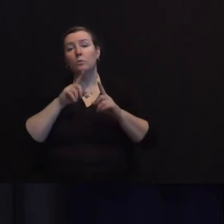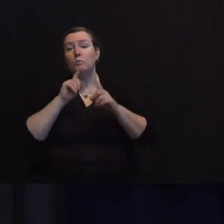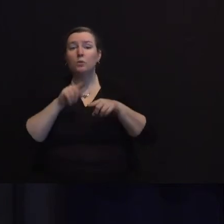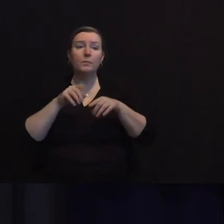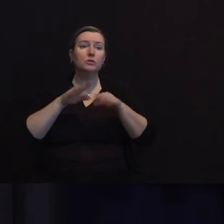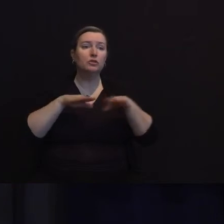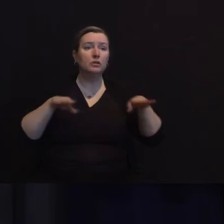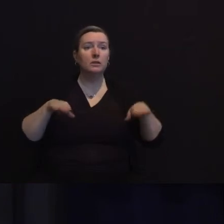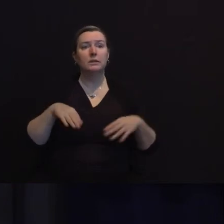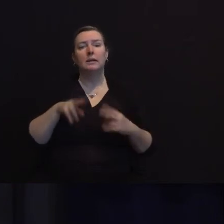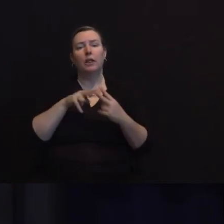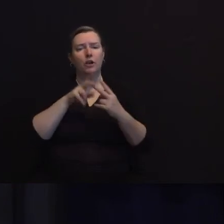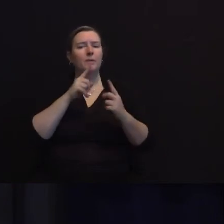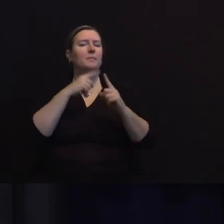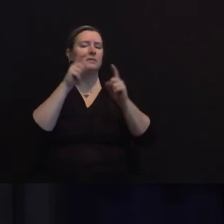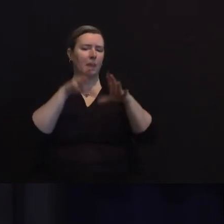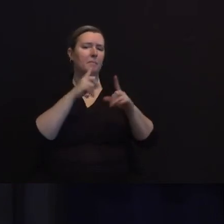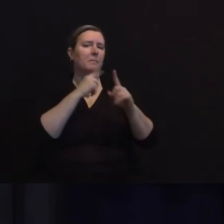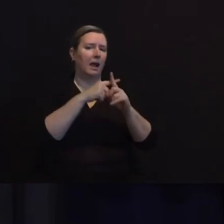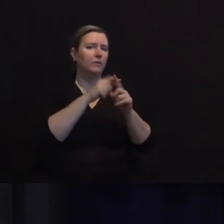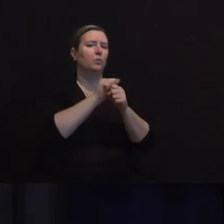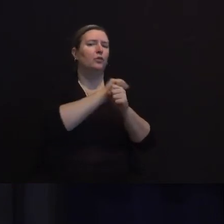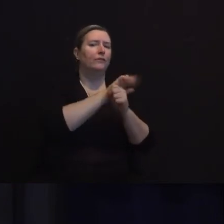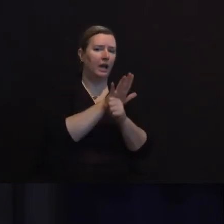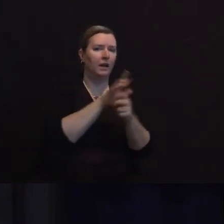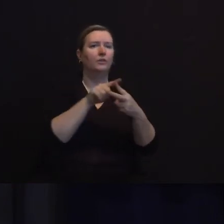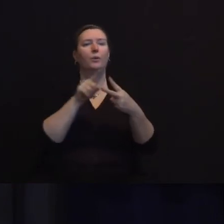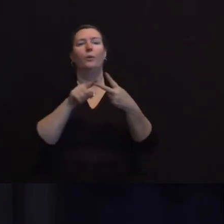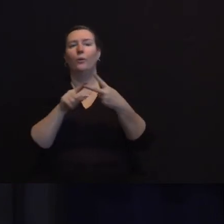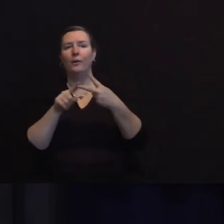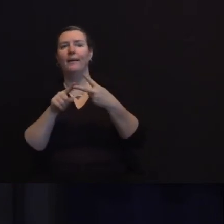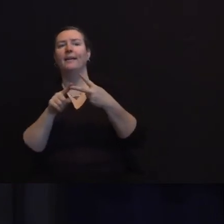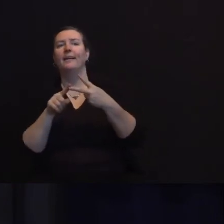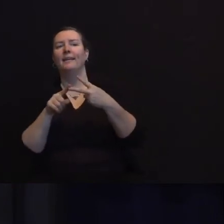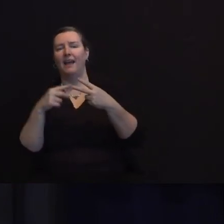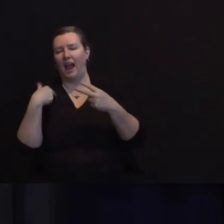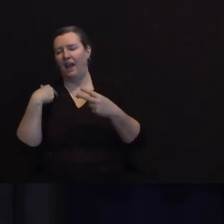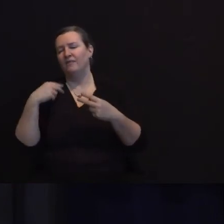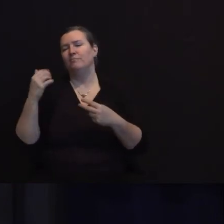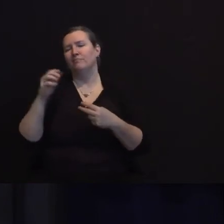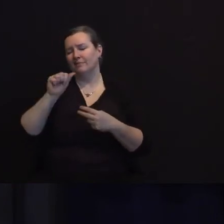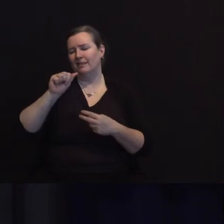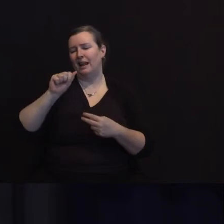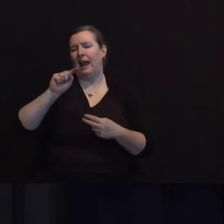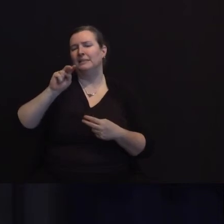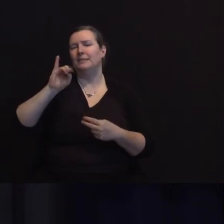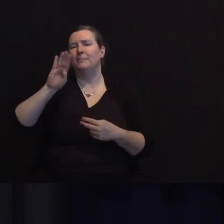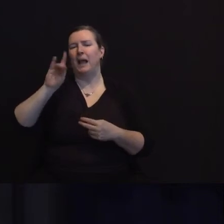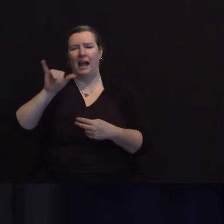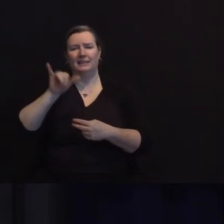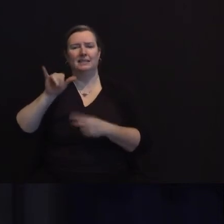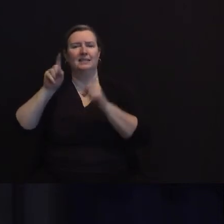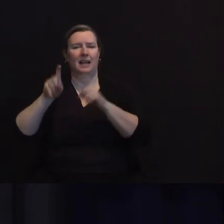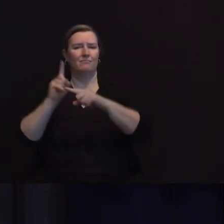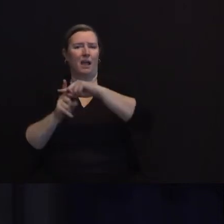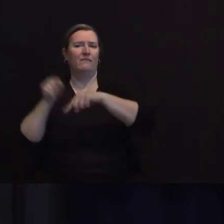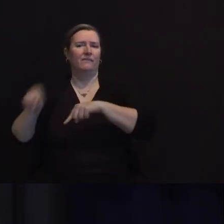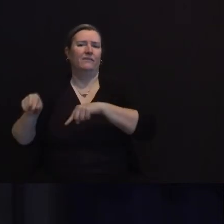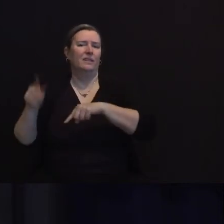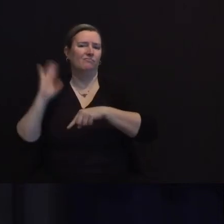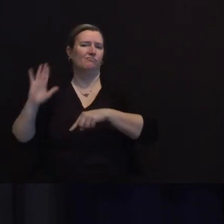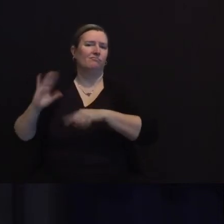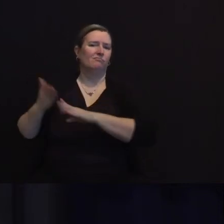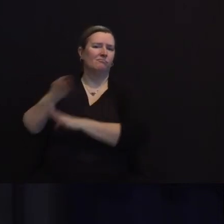tested positive for COVID-19 or have had antibody tests that were positive, suggesting an exposure